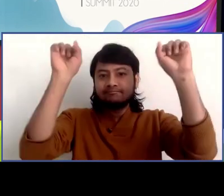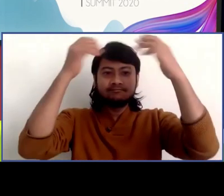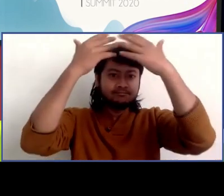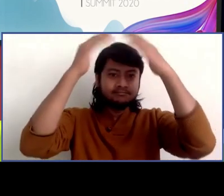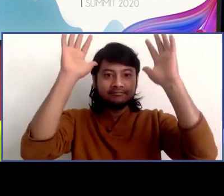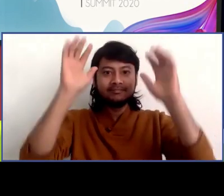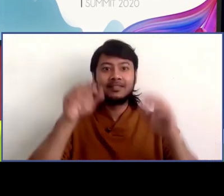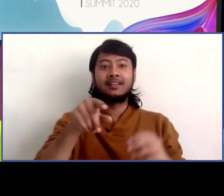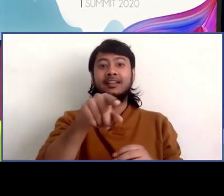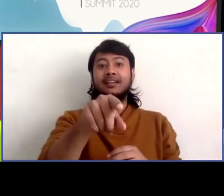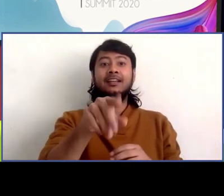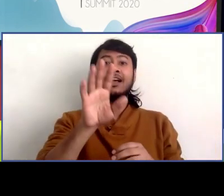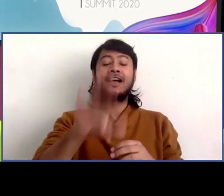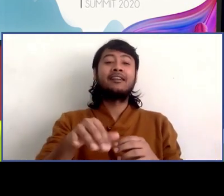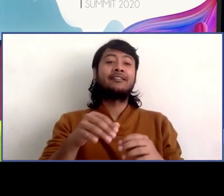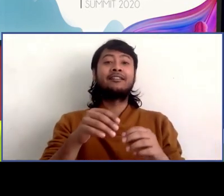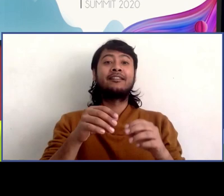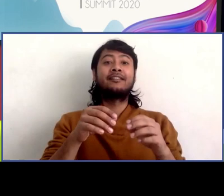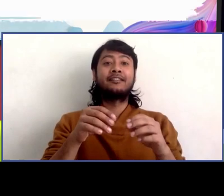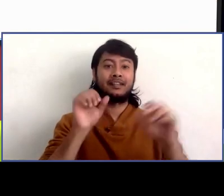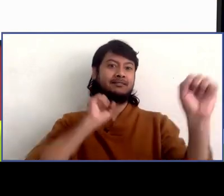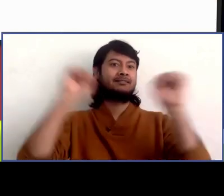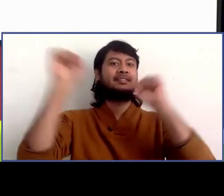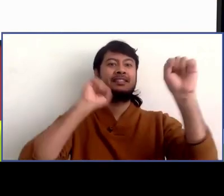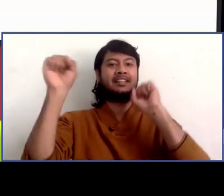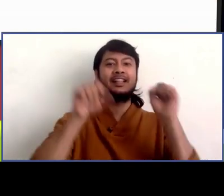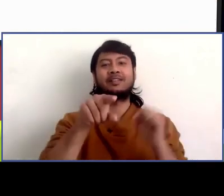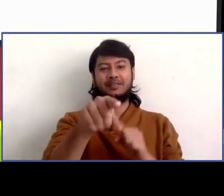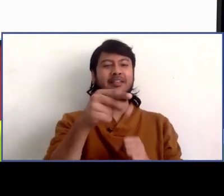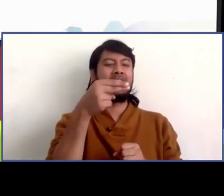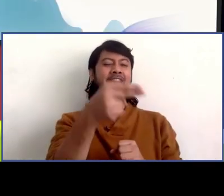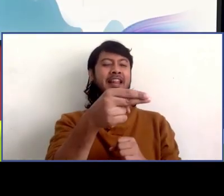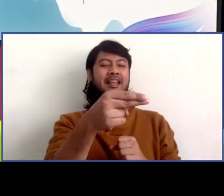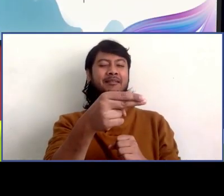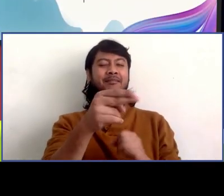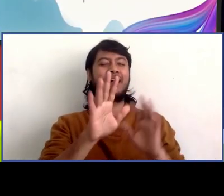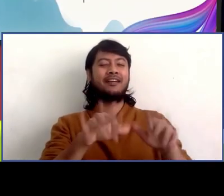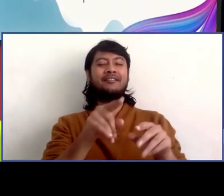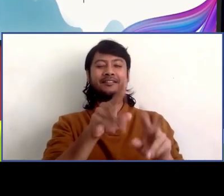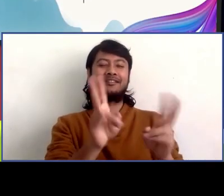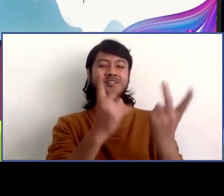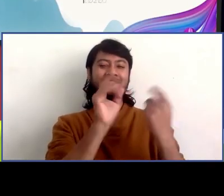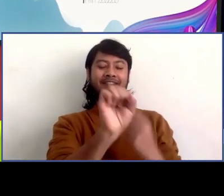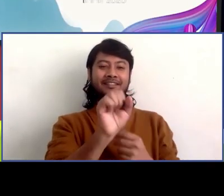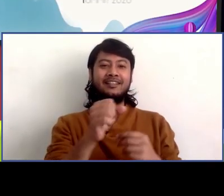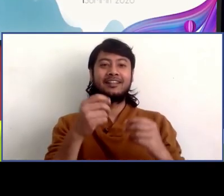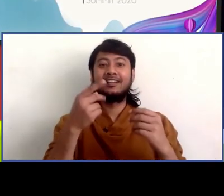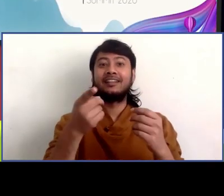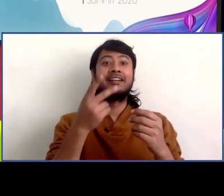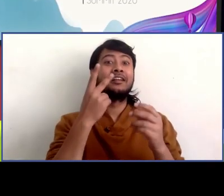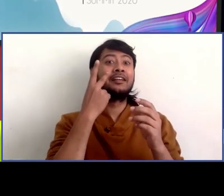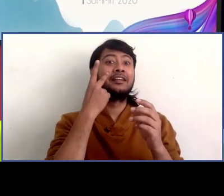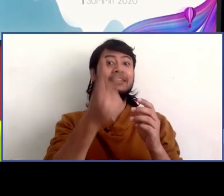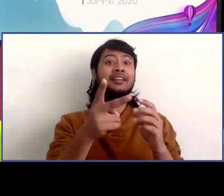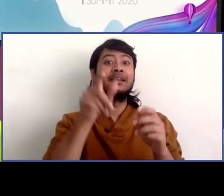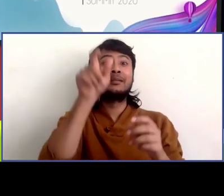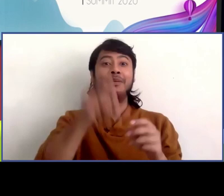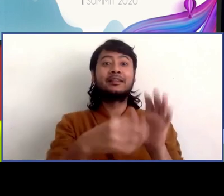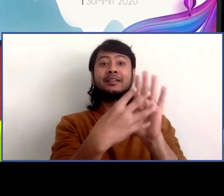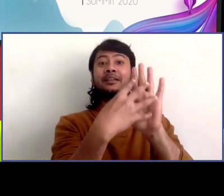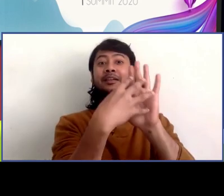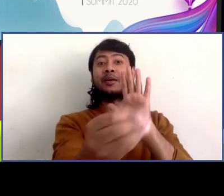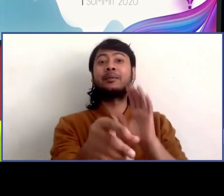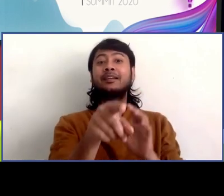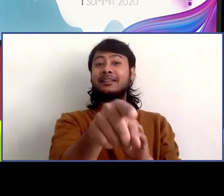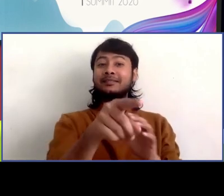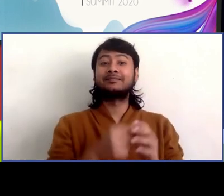I call the protractor asana. Okay? Ready? One, two. Like how a protractor opens up, that's